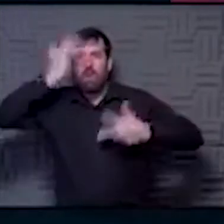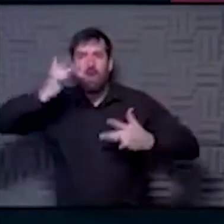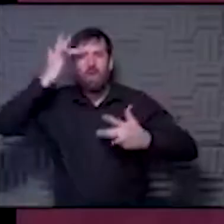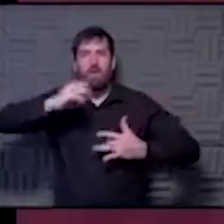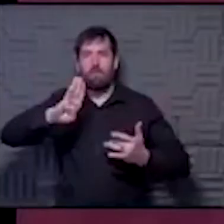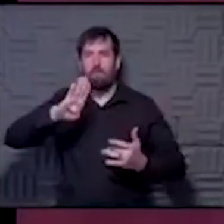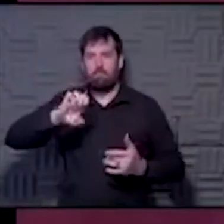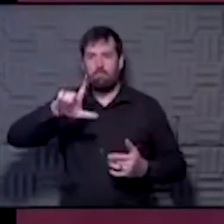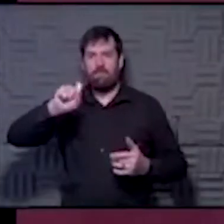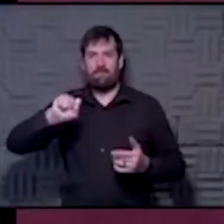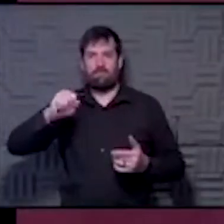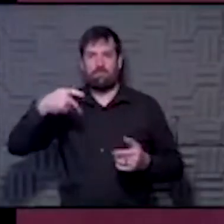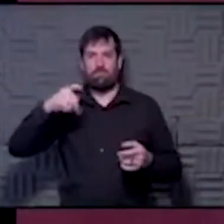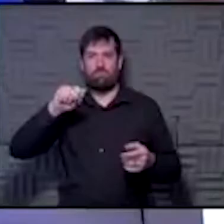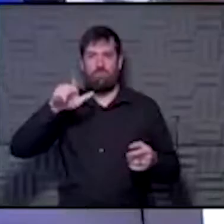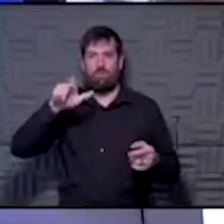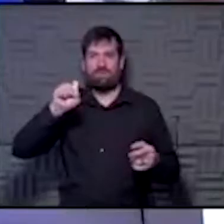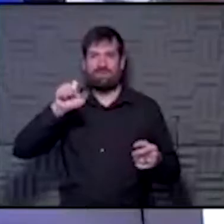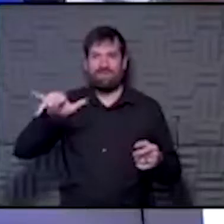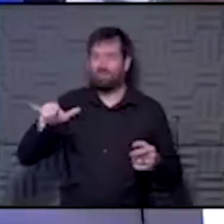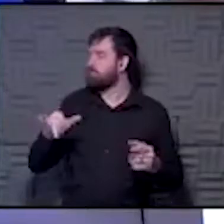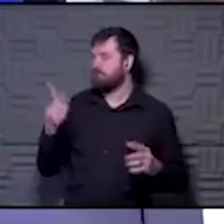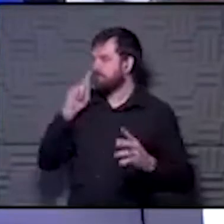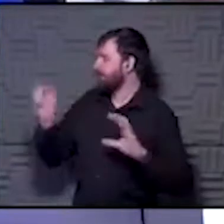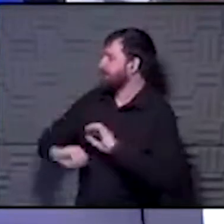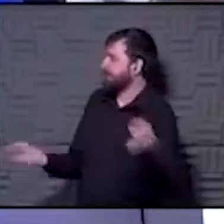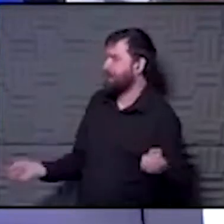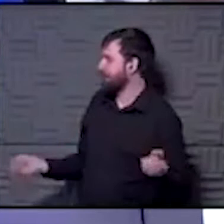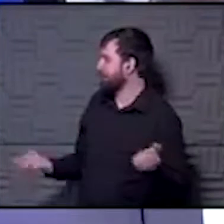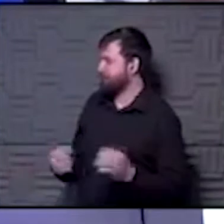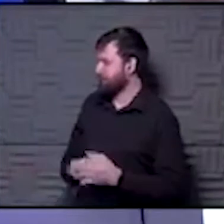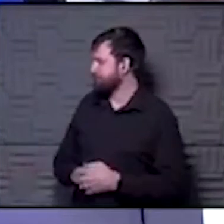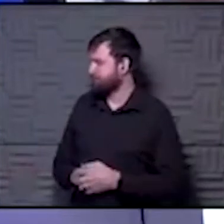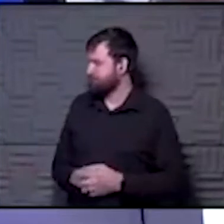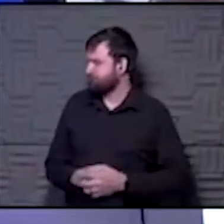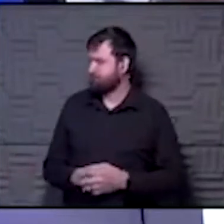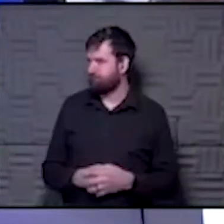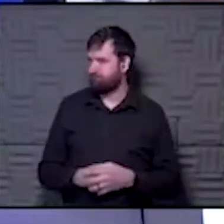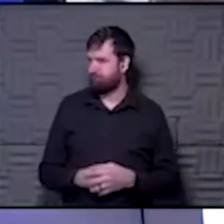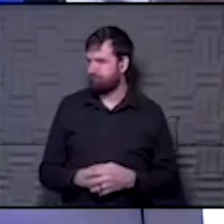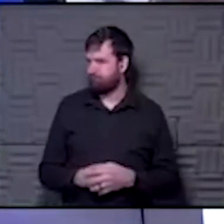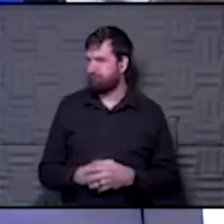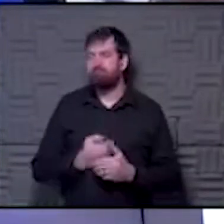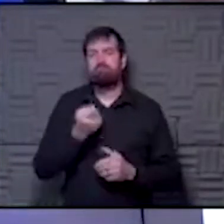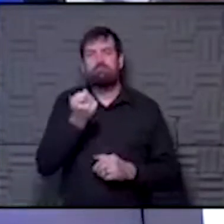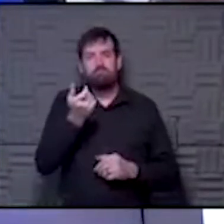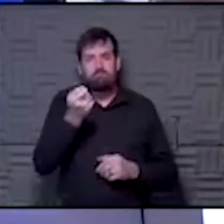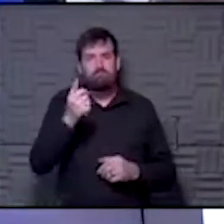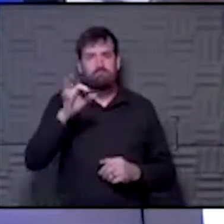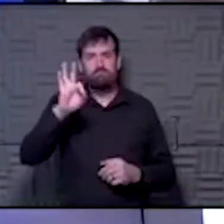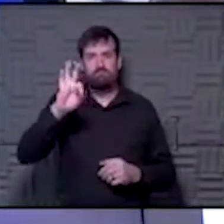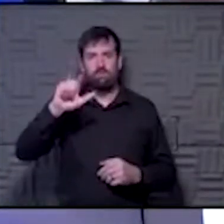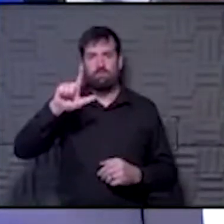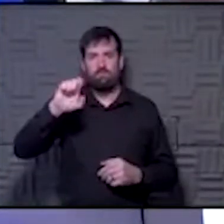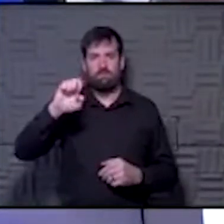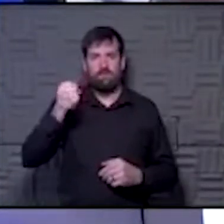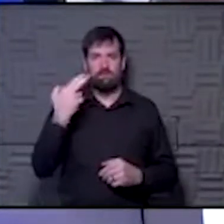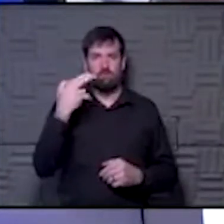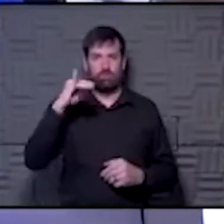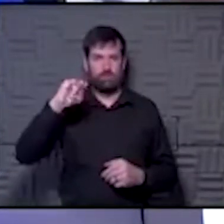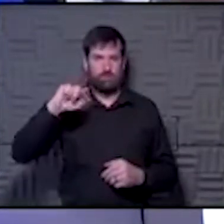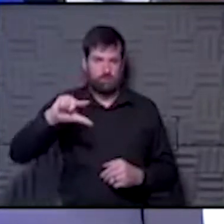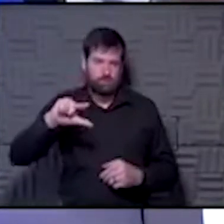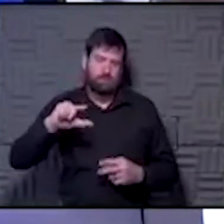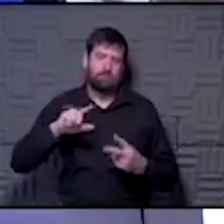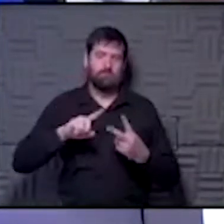we seen Bell's palsy? I don't think we've had it. No, I don't believe we have. We've had a little bit of flushing. We've had a little